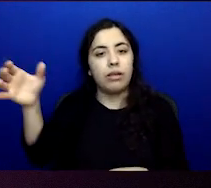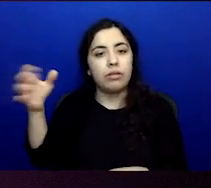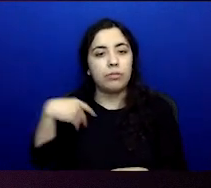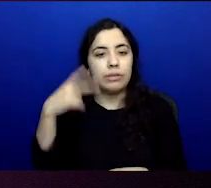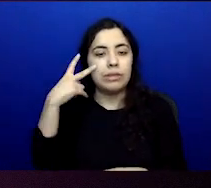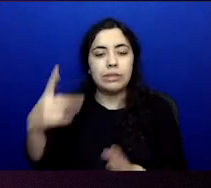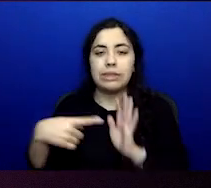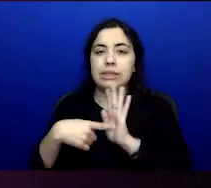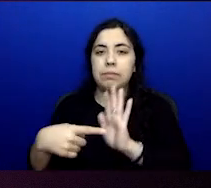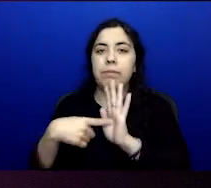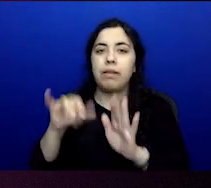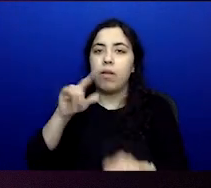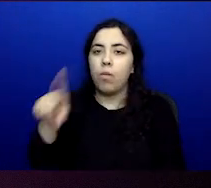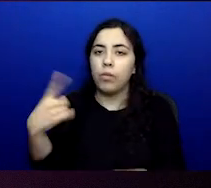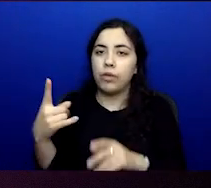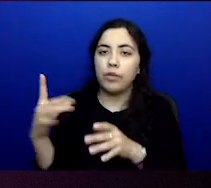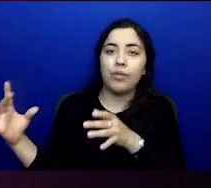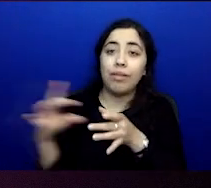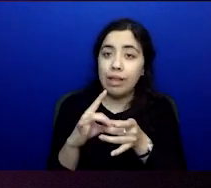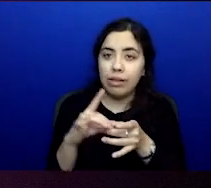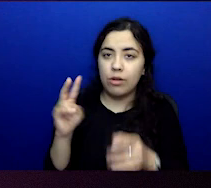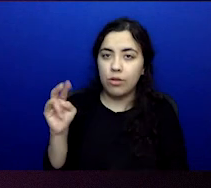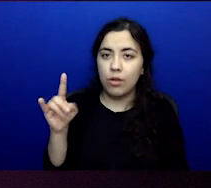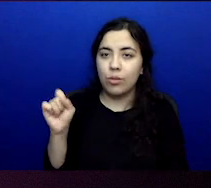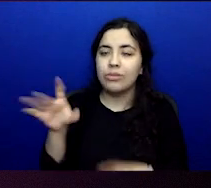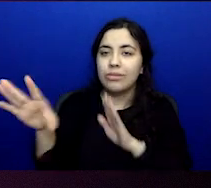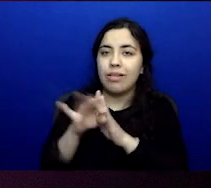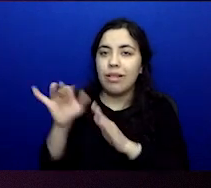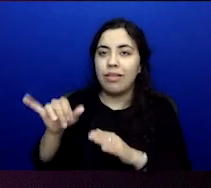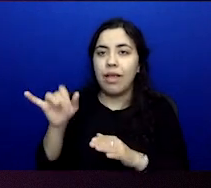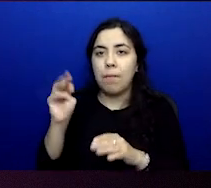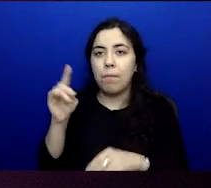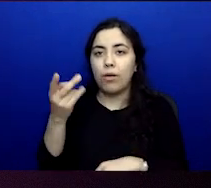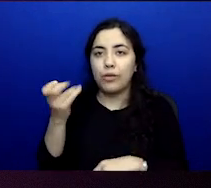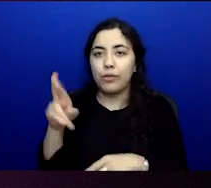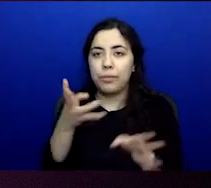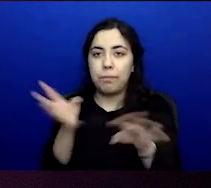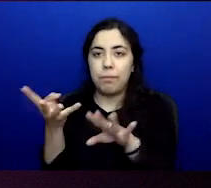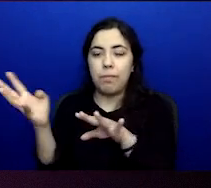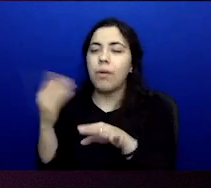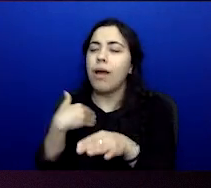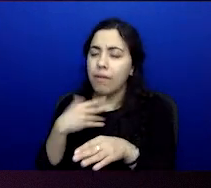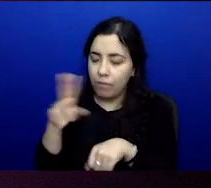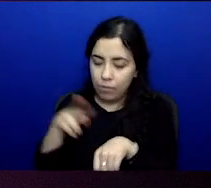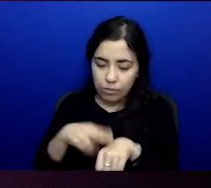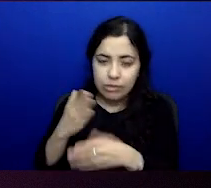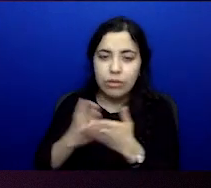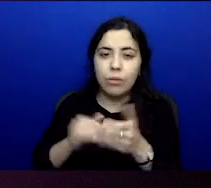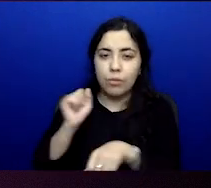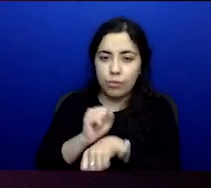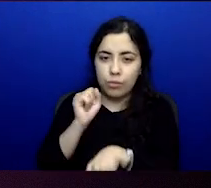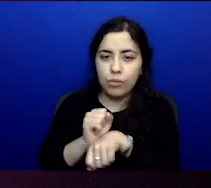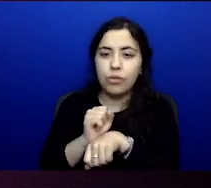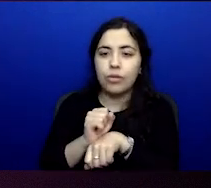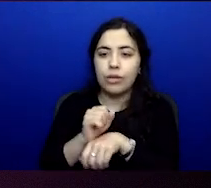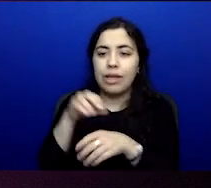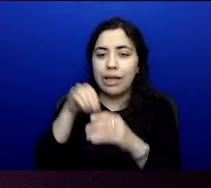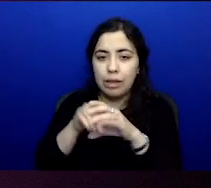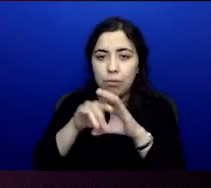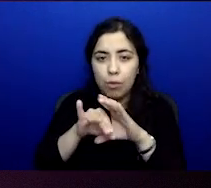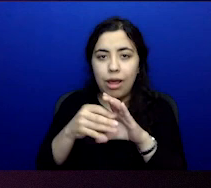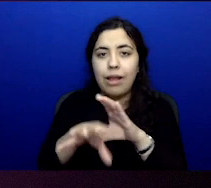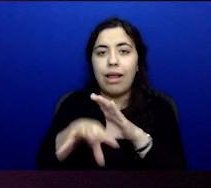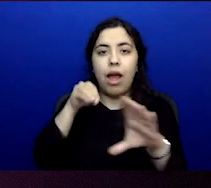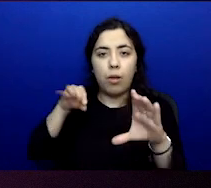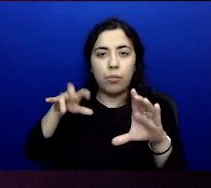display the related nodes on selecting the modular pipeline. And of course, we have some further work to also find the associated input and output nodes